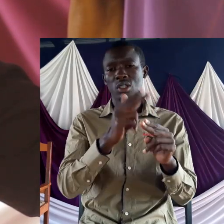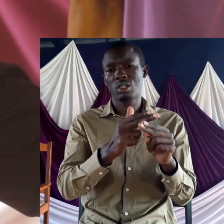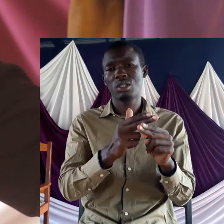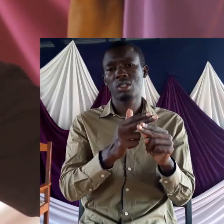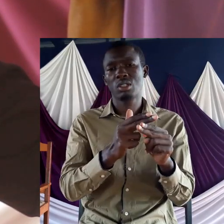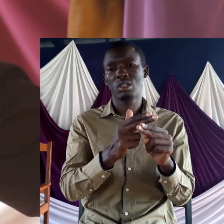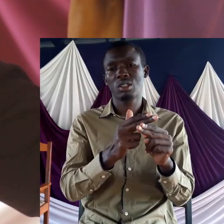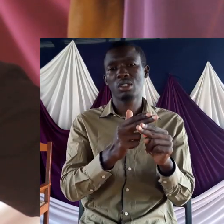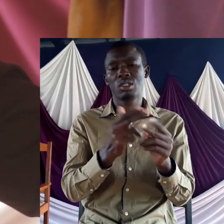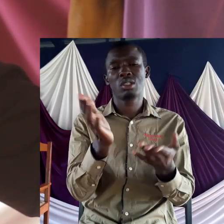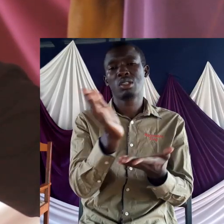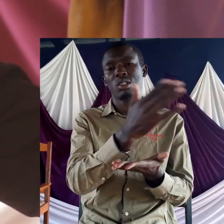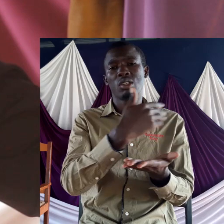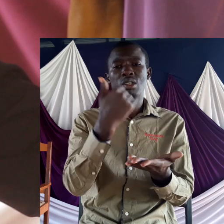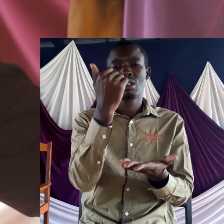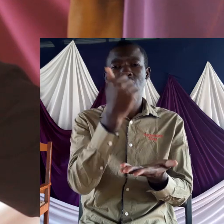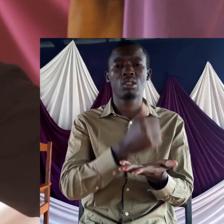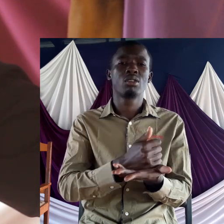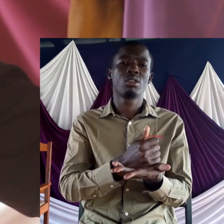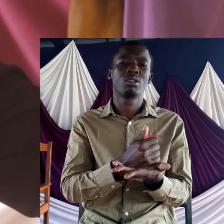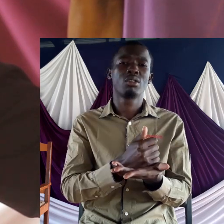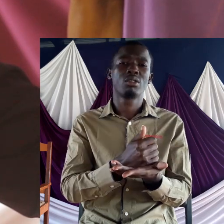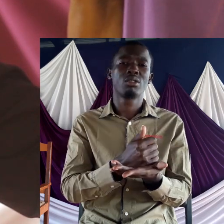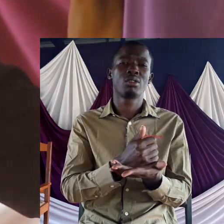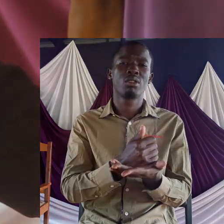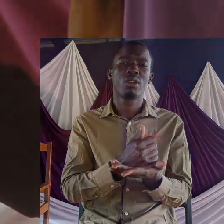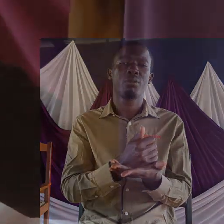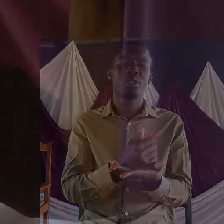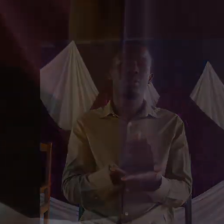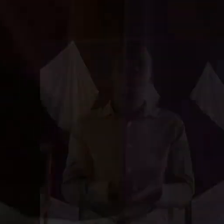prayer, believing and trusting in the mighty name of Jesus Christ. Amen. Amen.